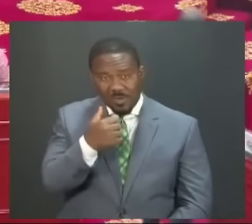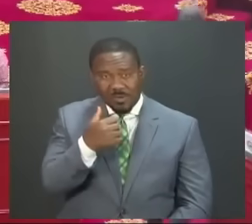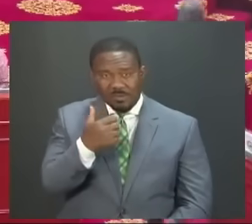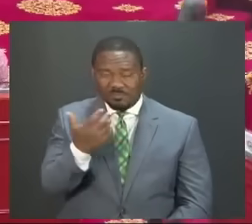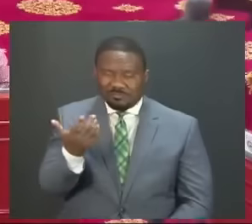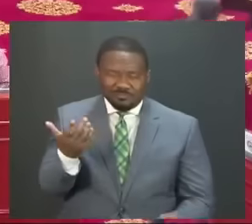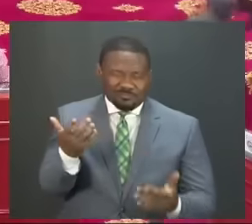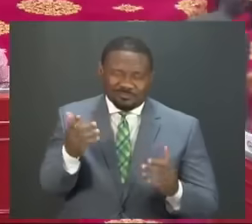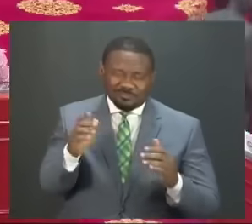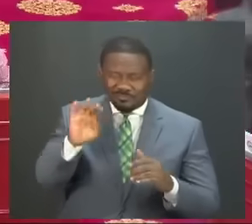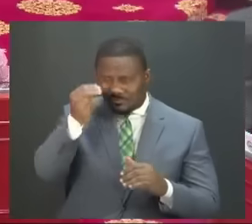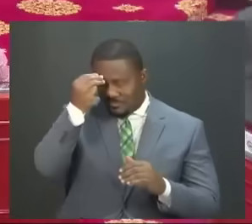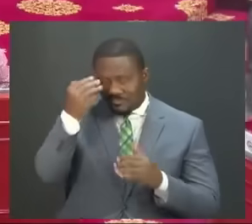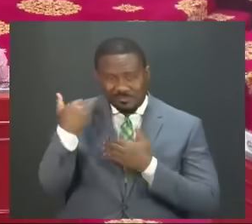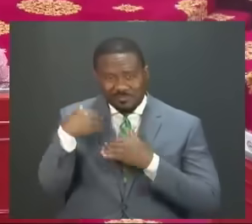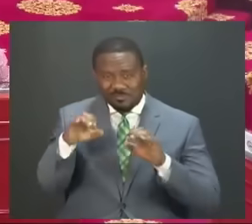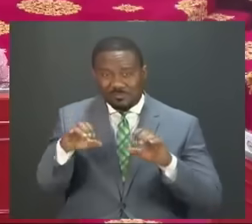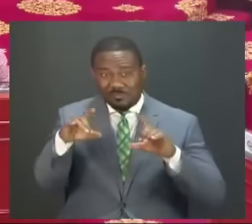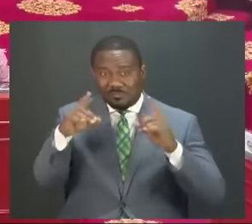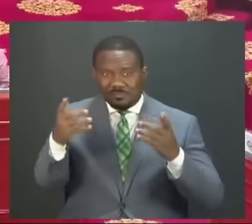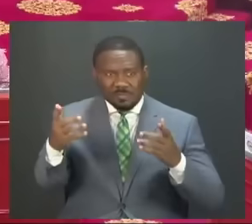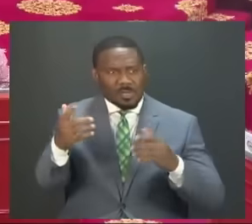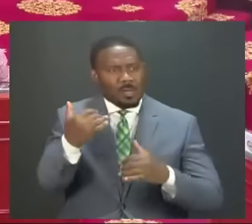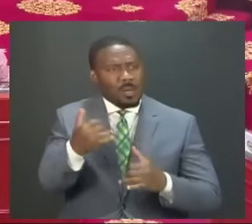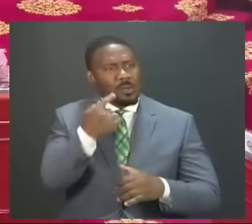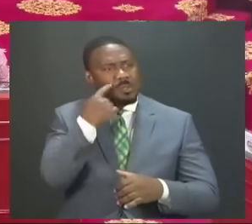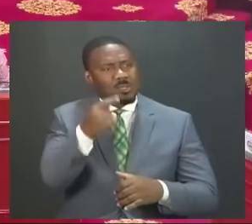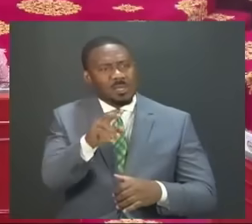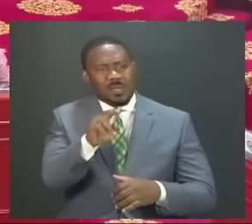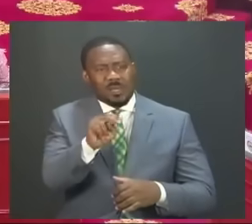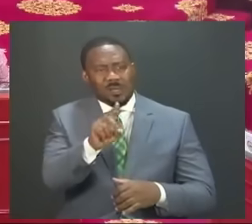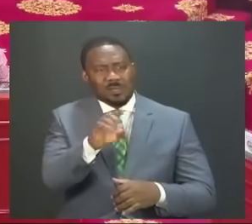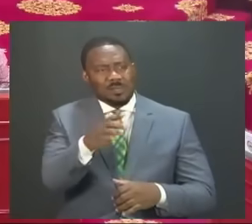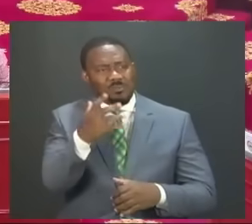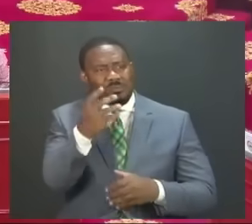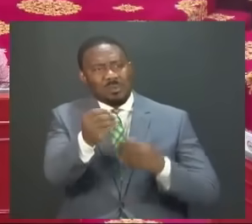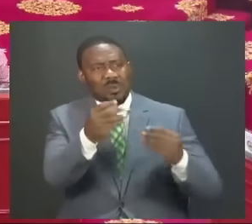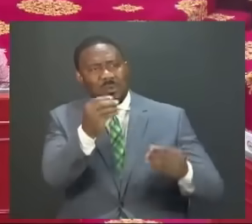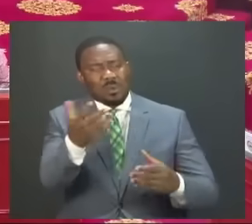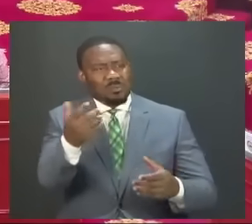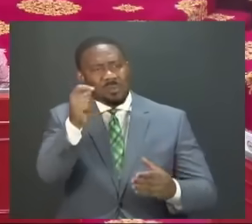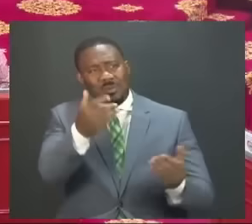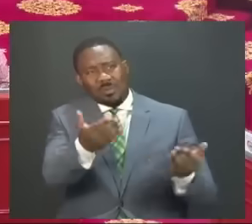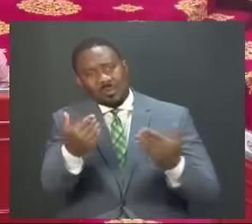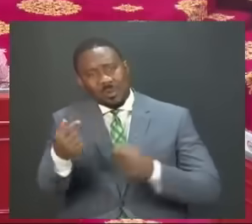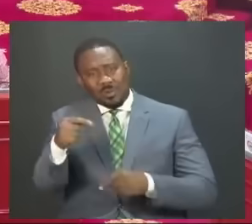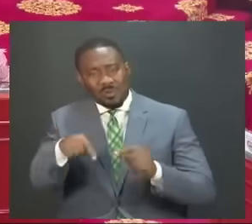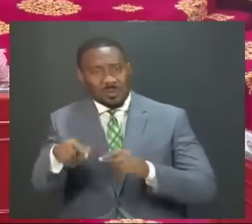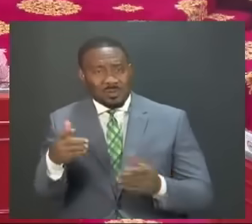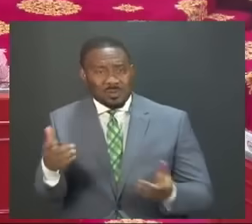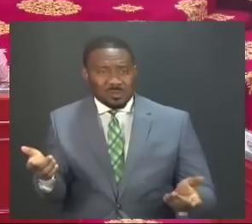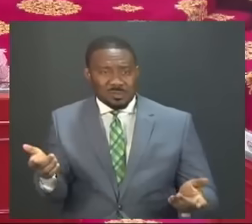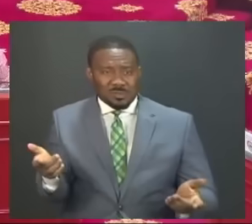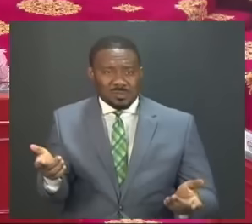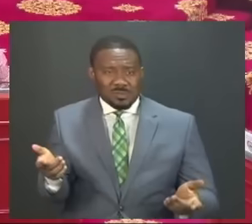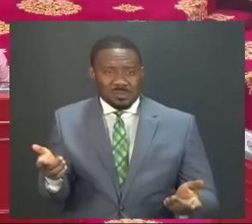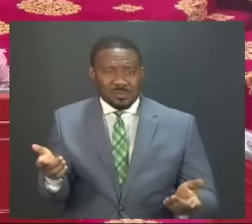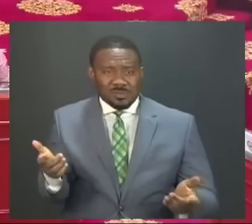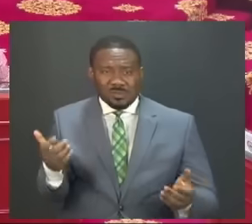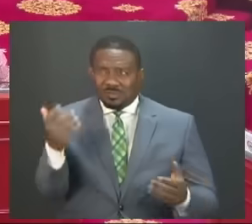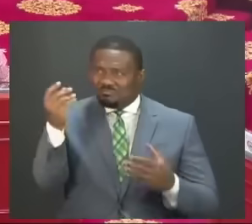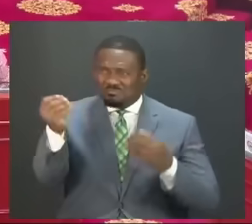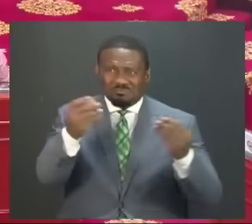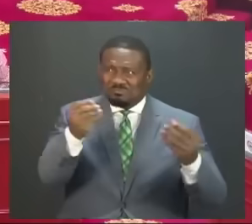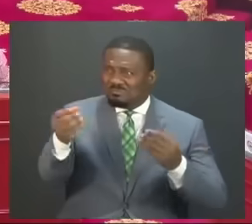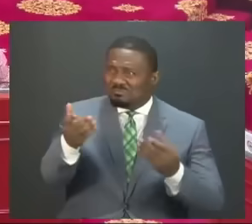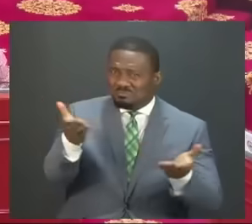normally, and now there are people are now leaving the chamber after being whipped to come and vote on business statement. They are disappointed, so they are leaving the